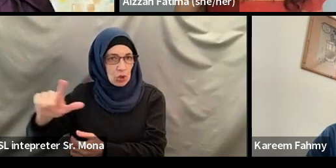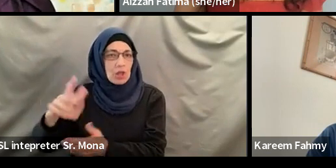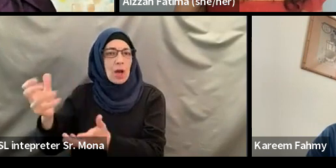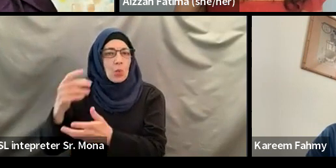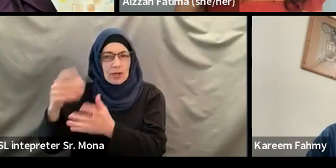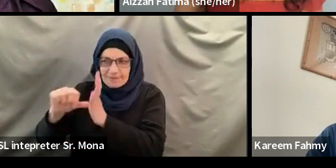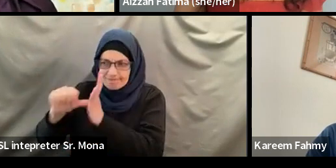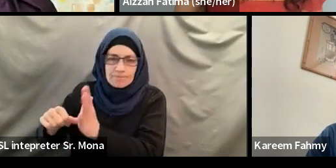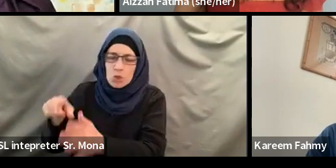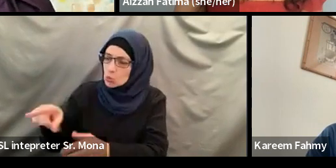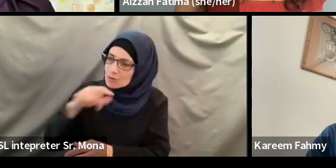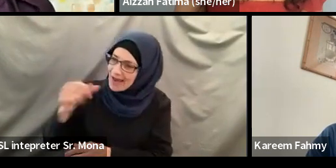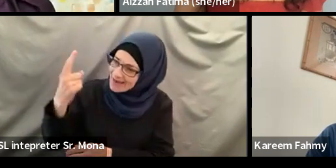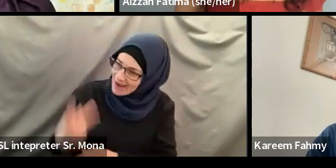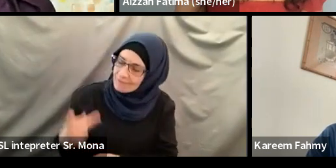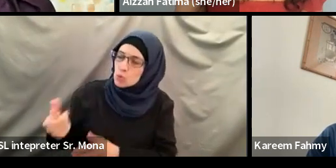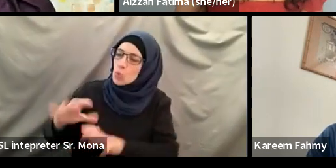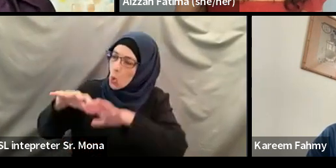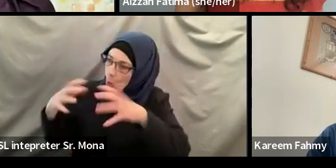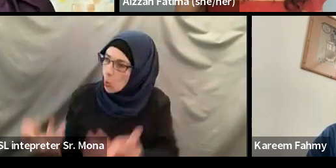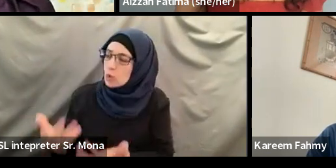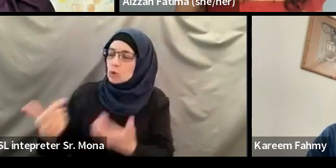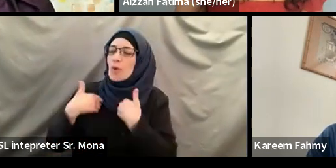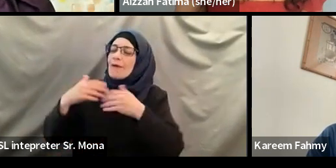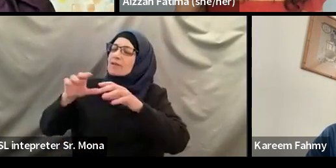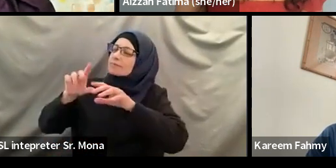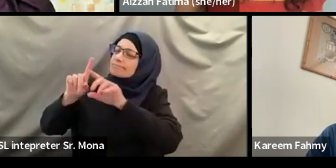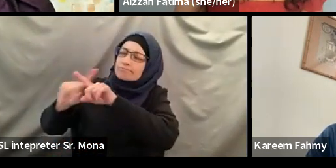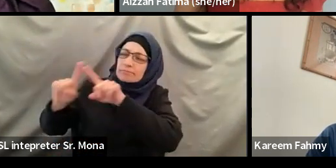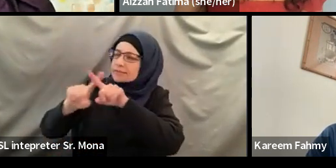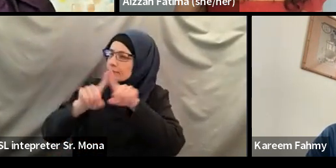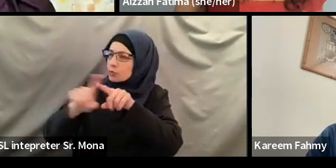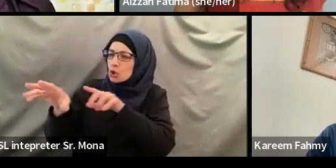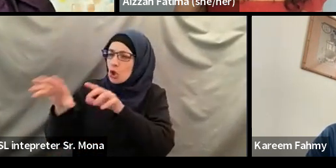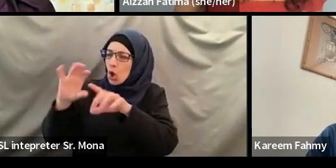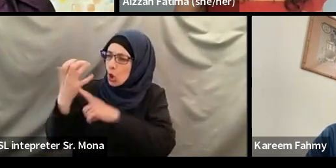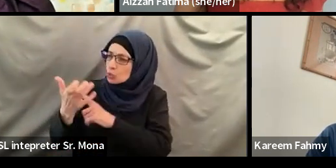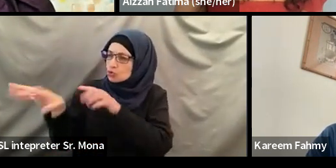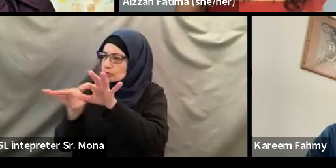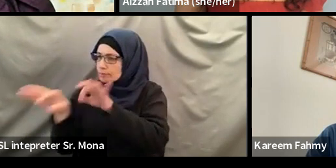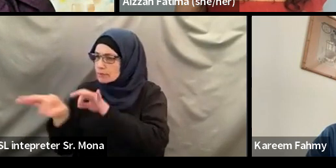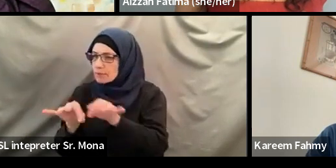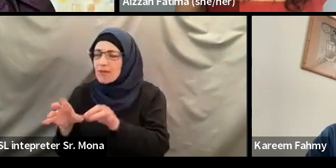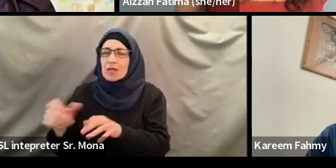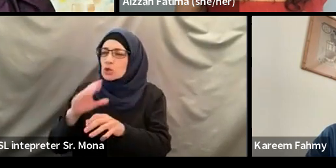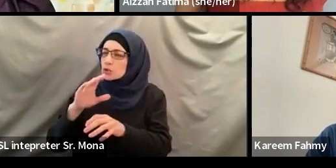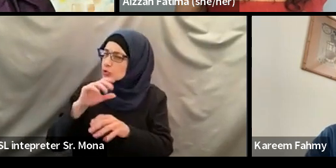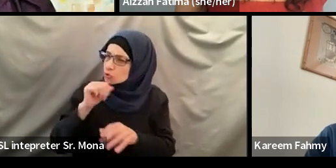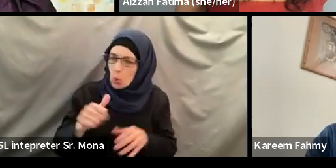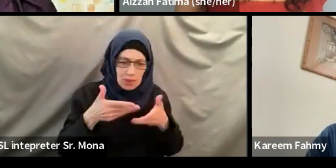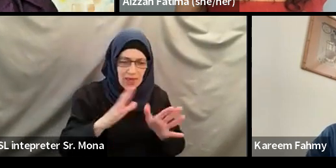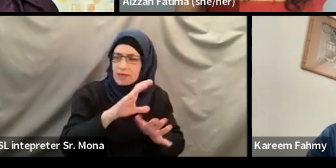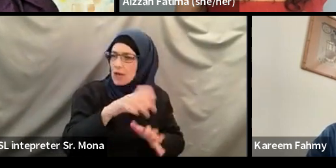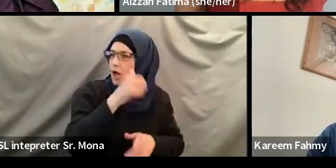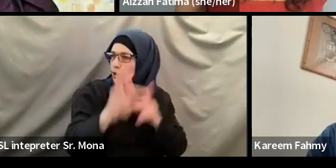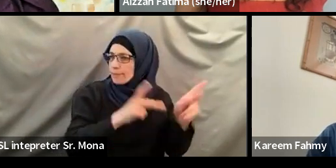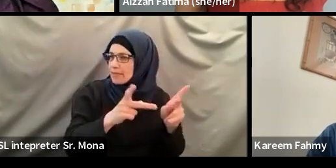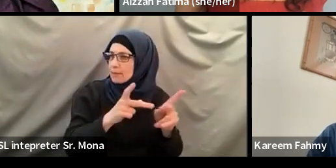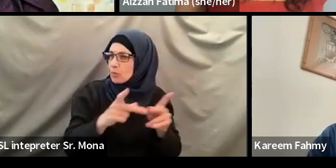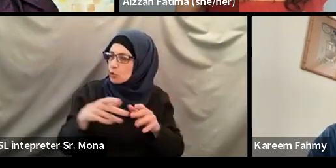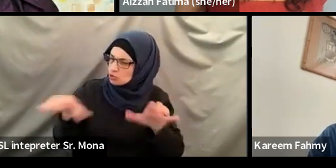multiple cultures to choose from. And like, don't ever let anybody treat you like you don't deserve a seat at the table because of who your other parent